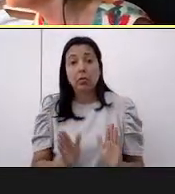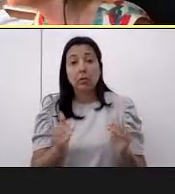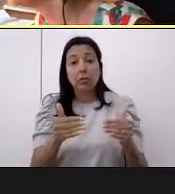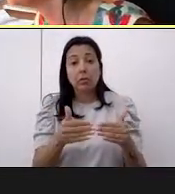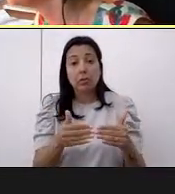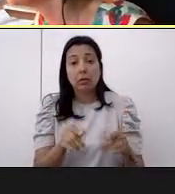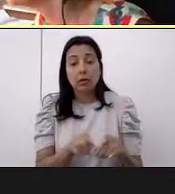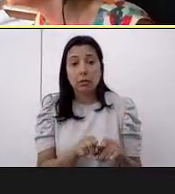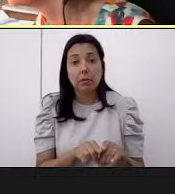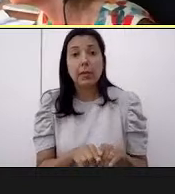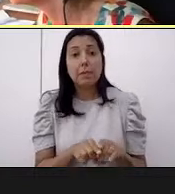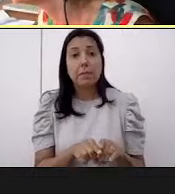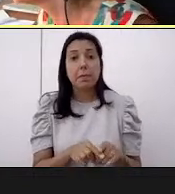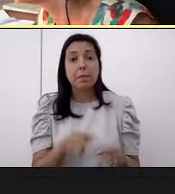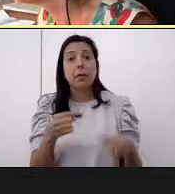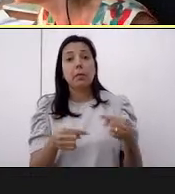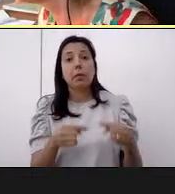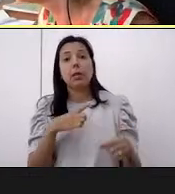middle. It's not good.